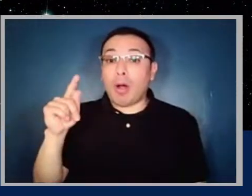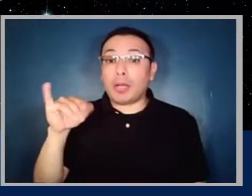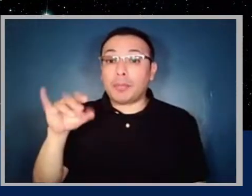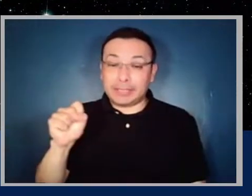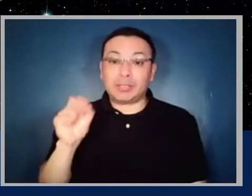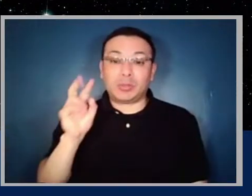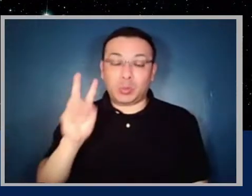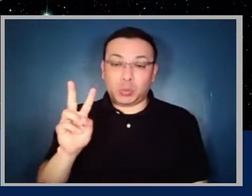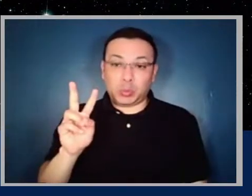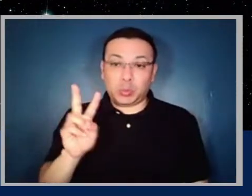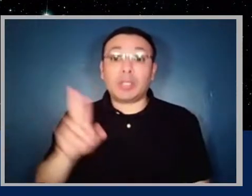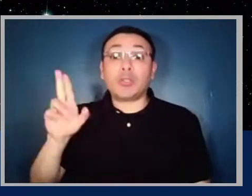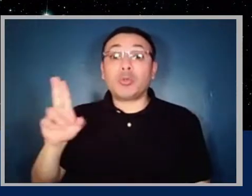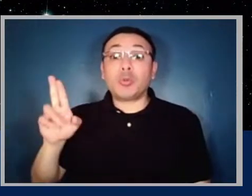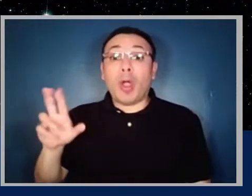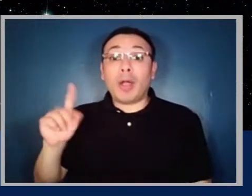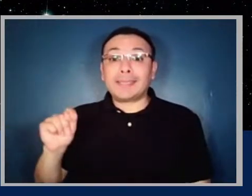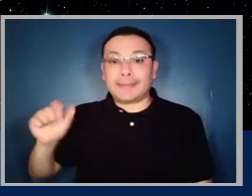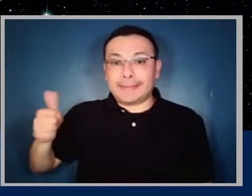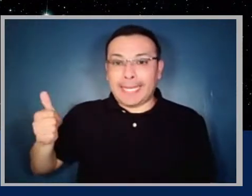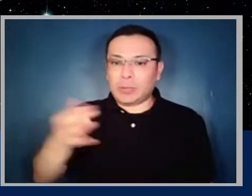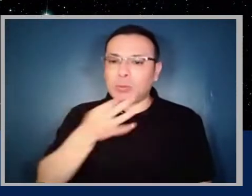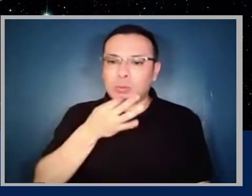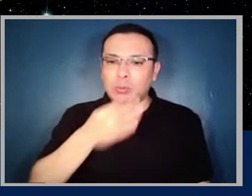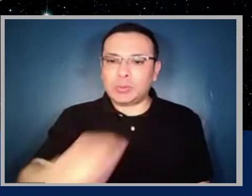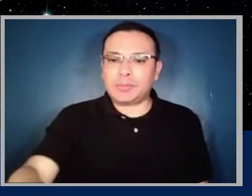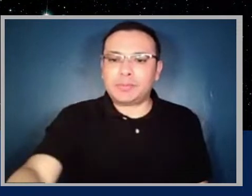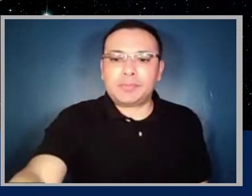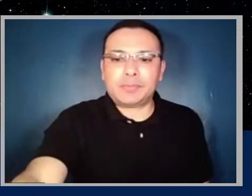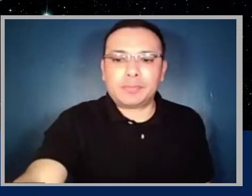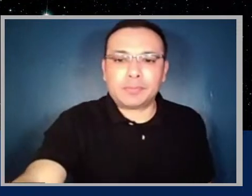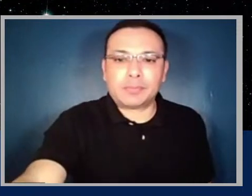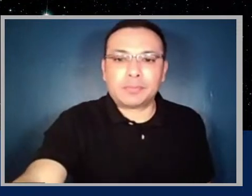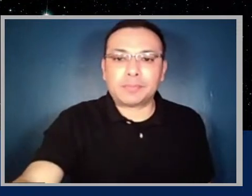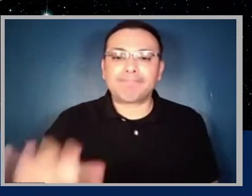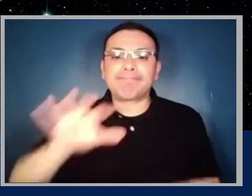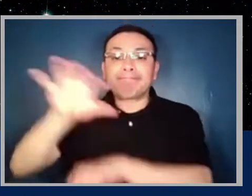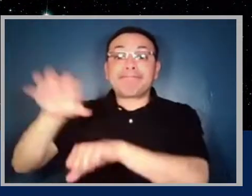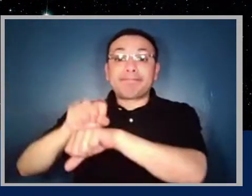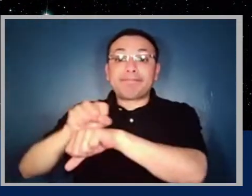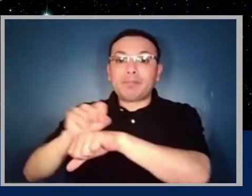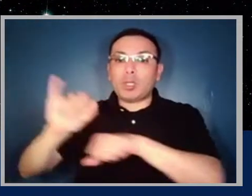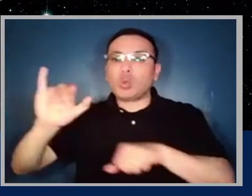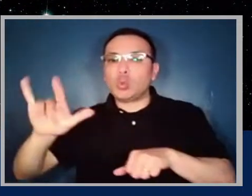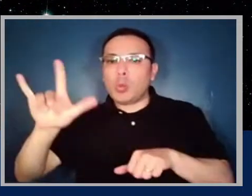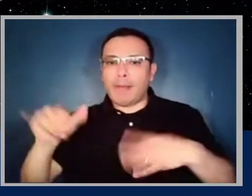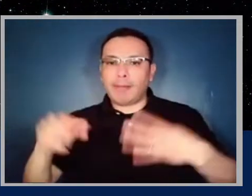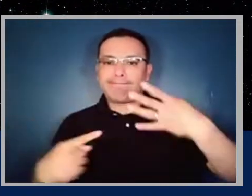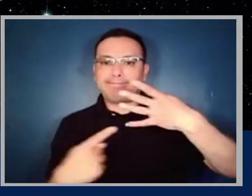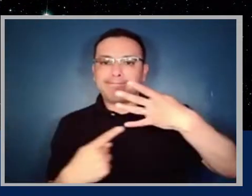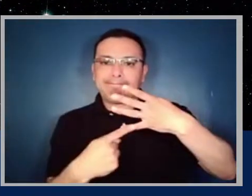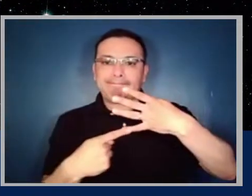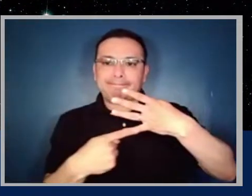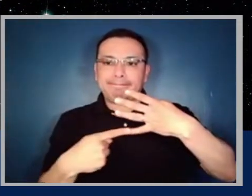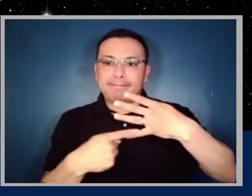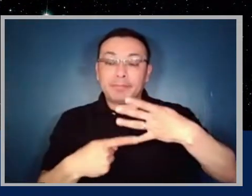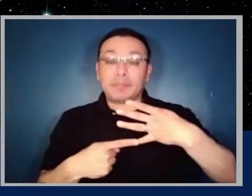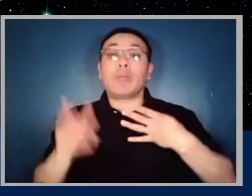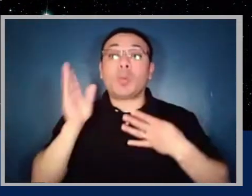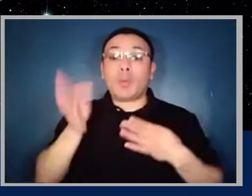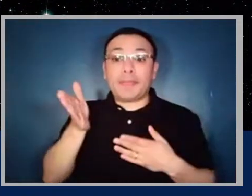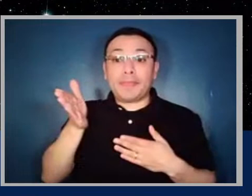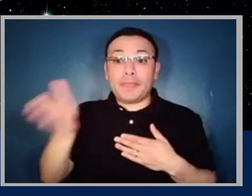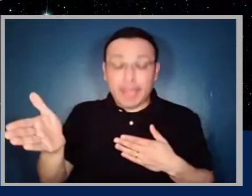10. It's scheduled currently right now at the end of July. This is actually the first time that we'll have our very high fidelity trainer. It's